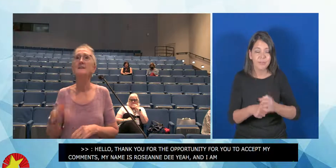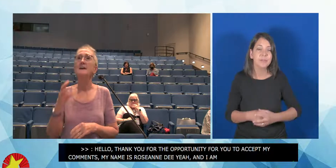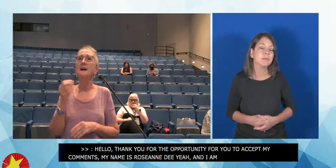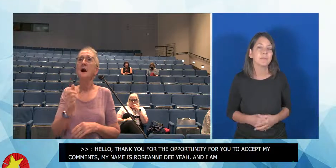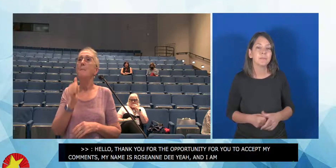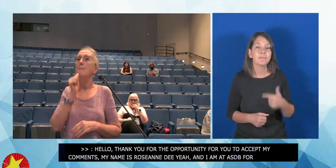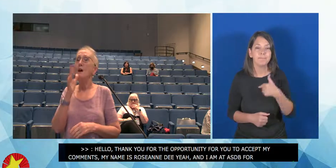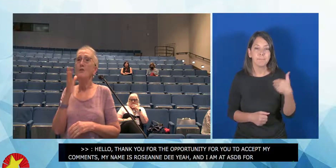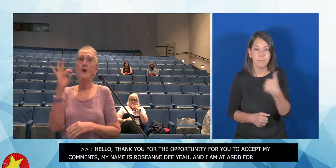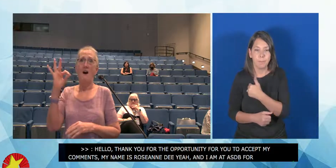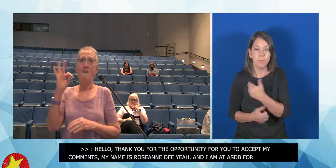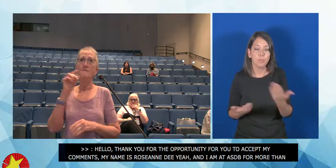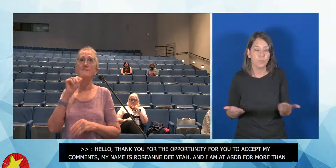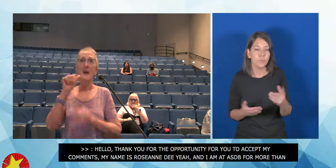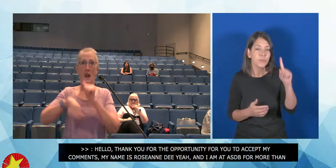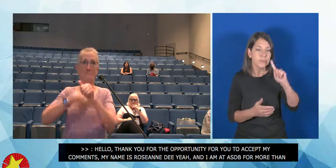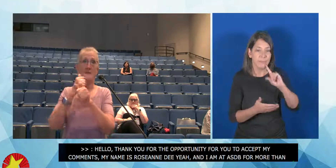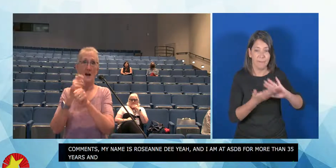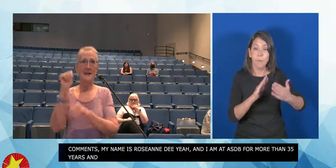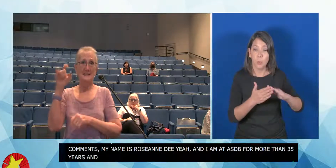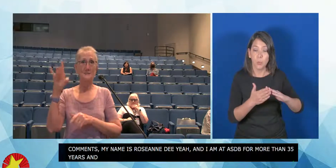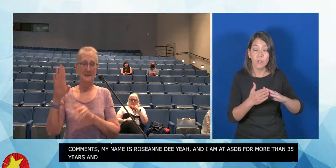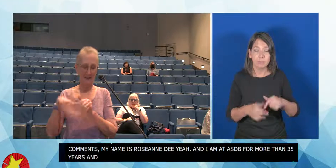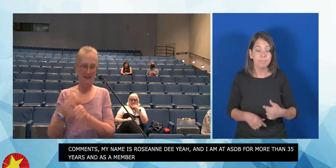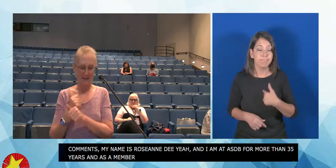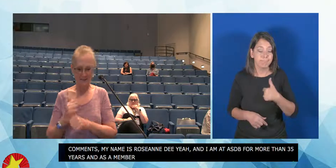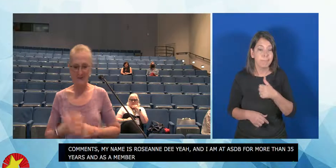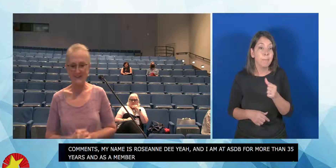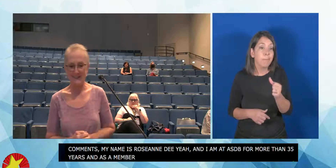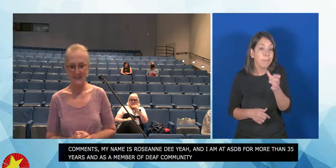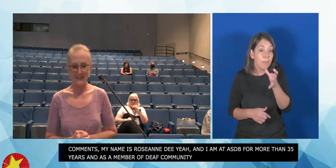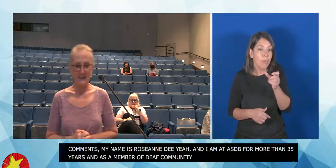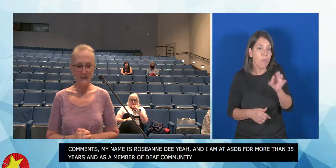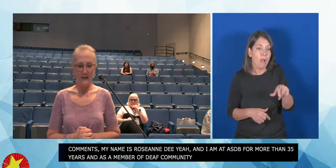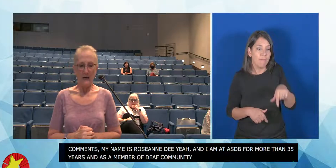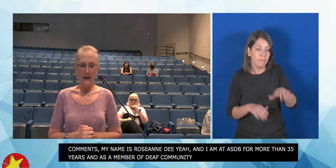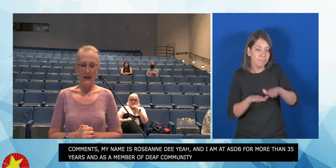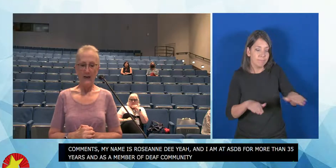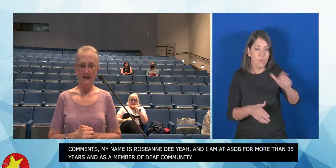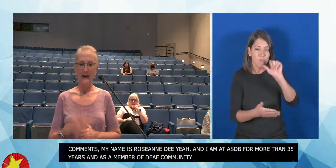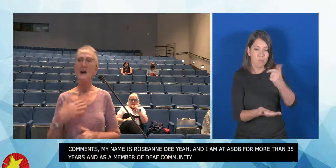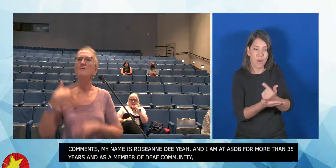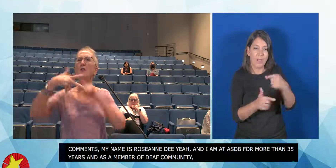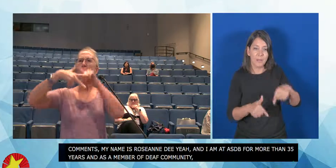I'm a member of the deaf community, a mother of an ASTB alumni,